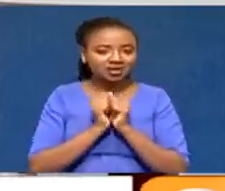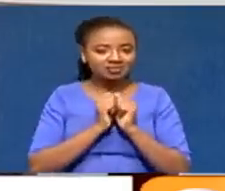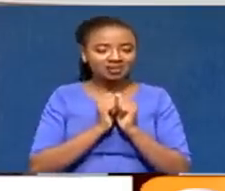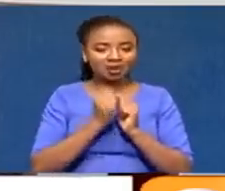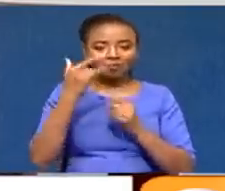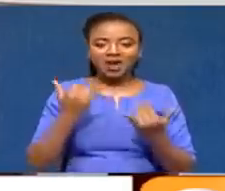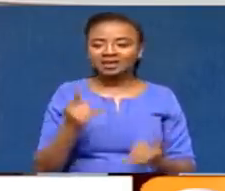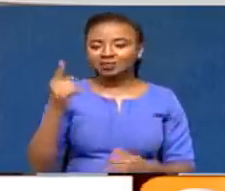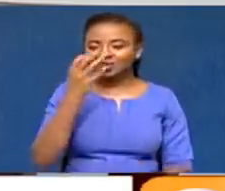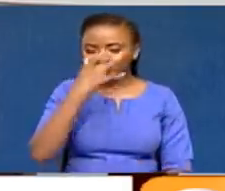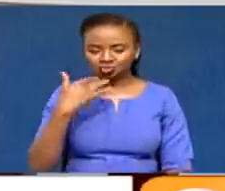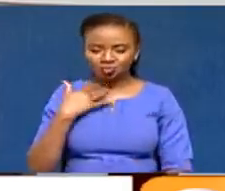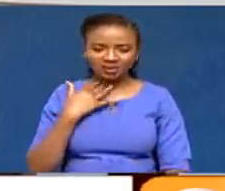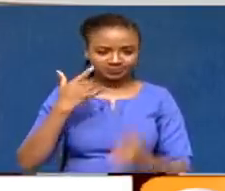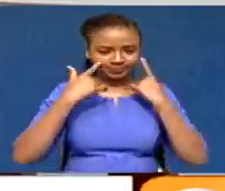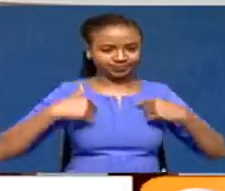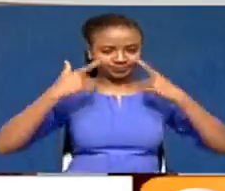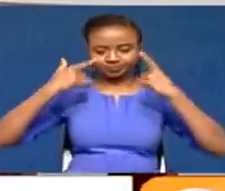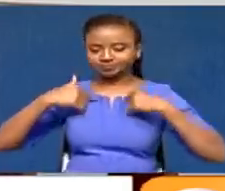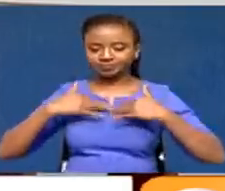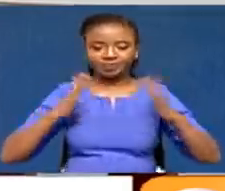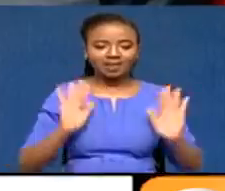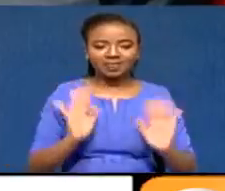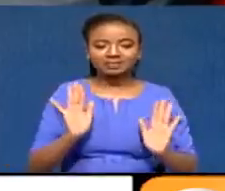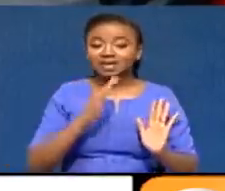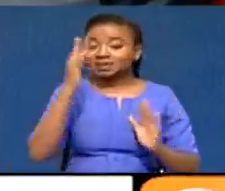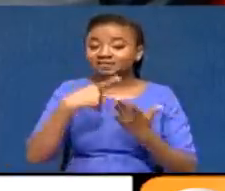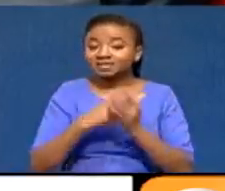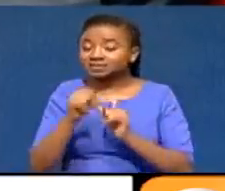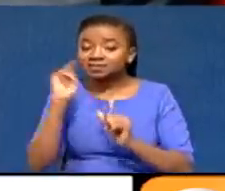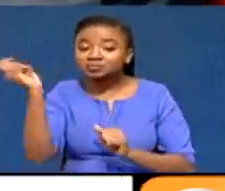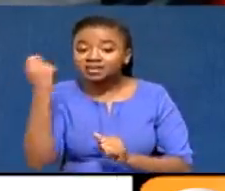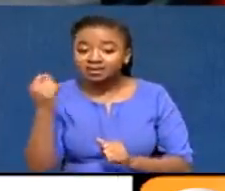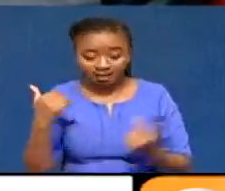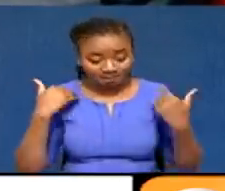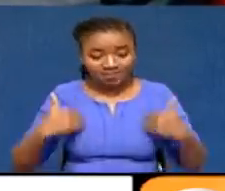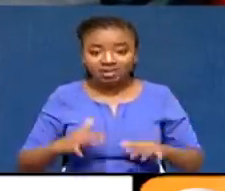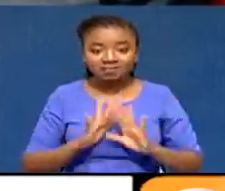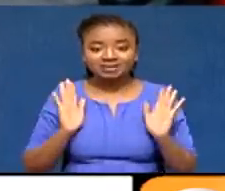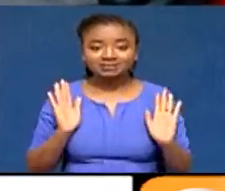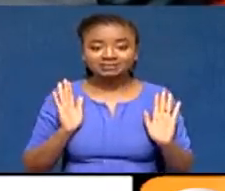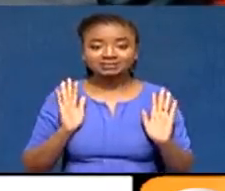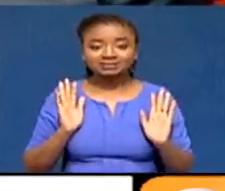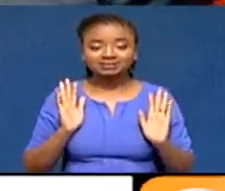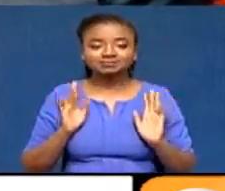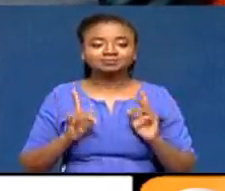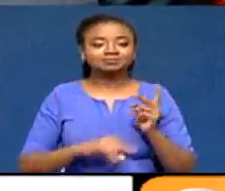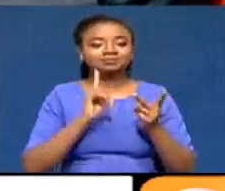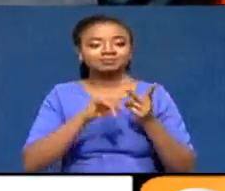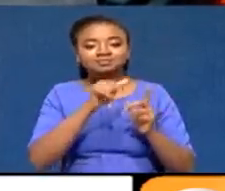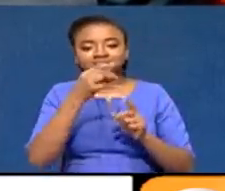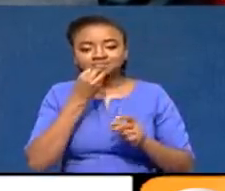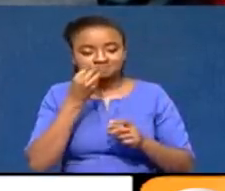all about him. I've not heard him talk about Kenya. No. Now, the other thing that I wanted also to tell